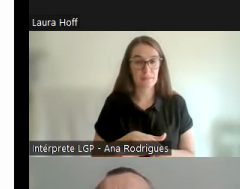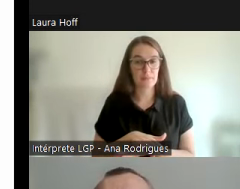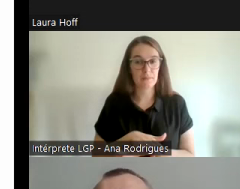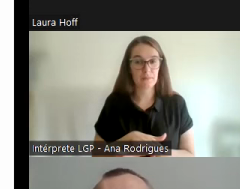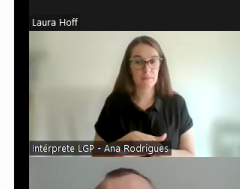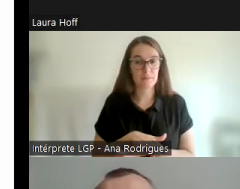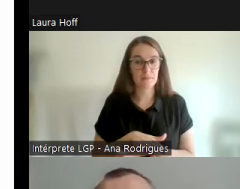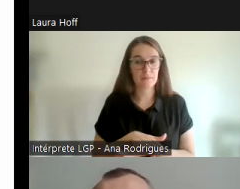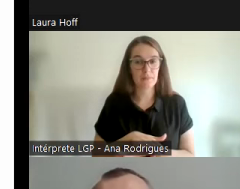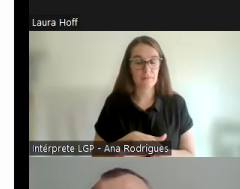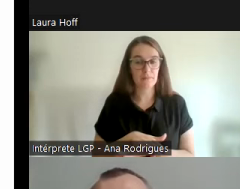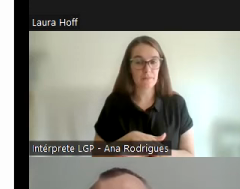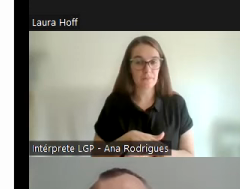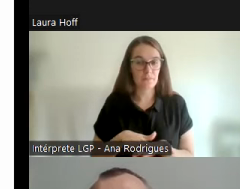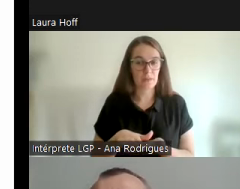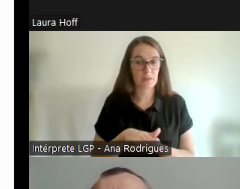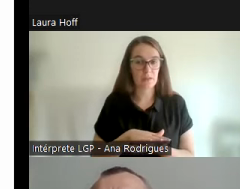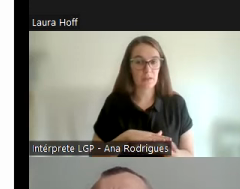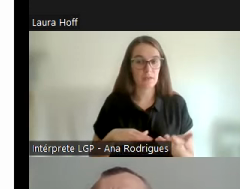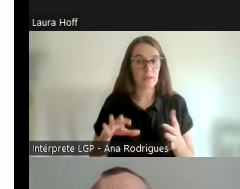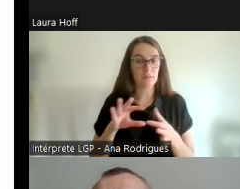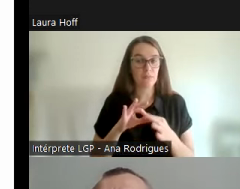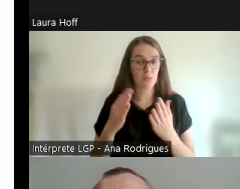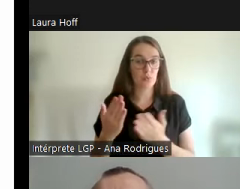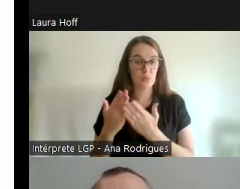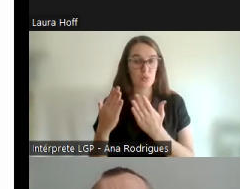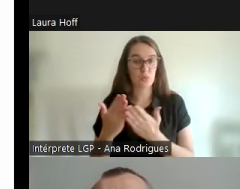within the students can